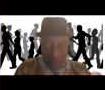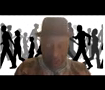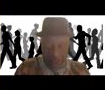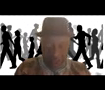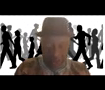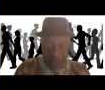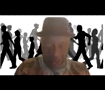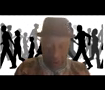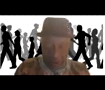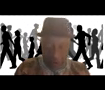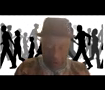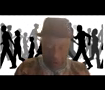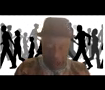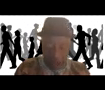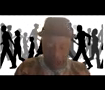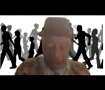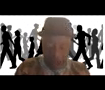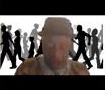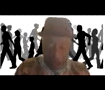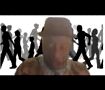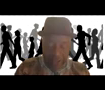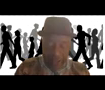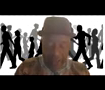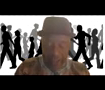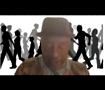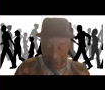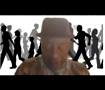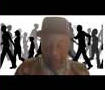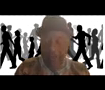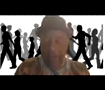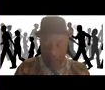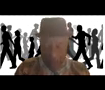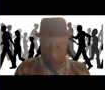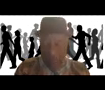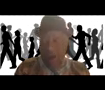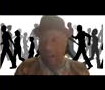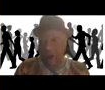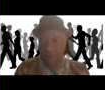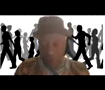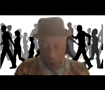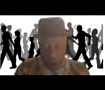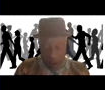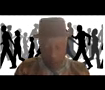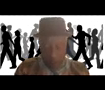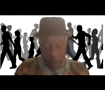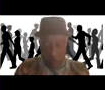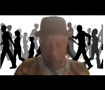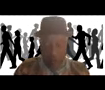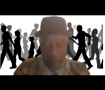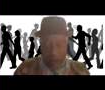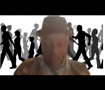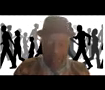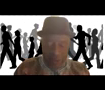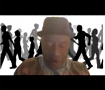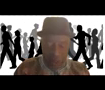and reached into the community utilizing a survey to find out more.